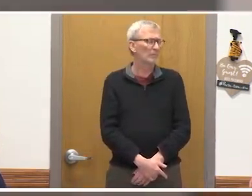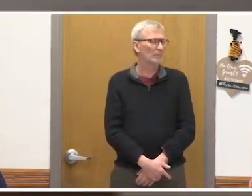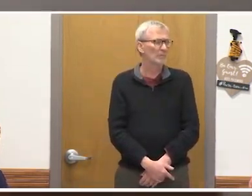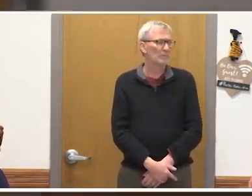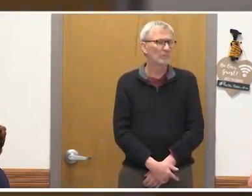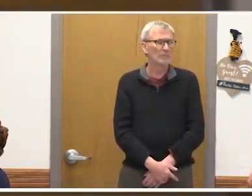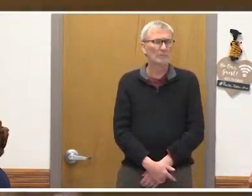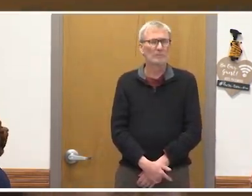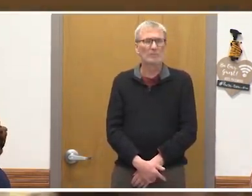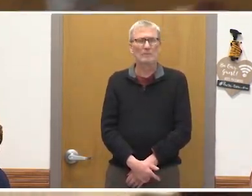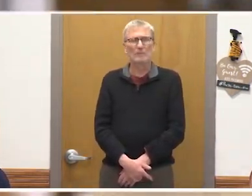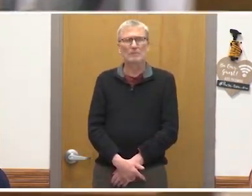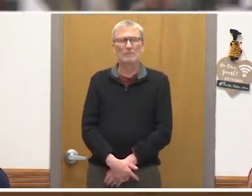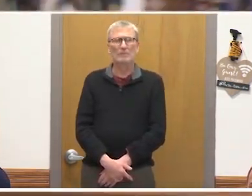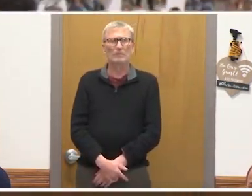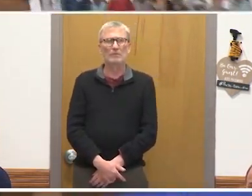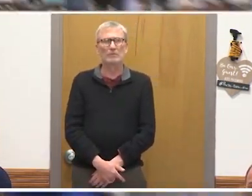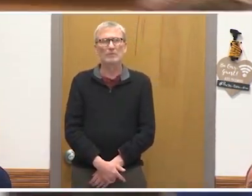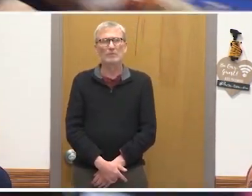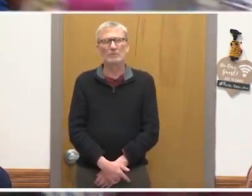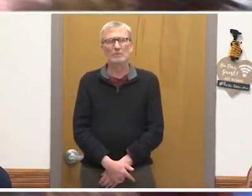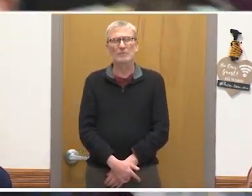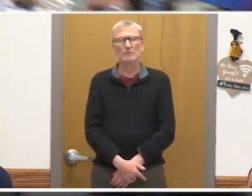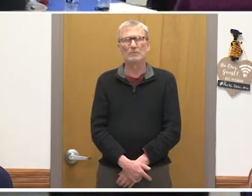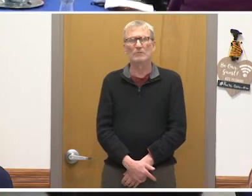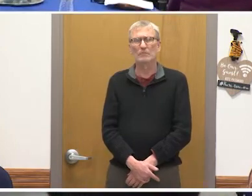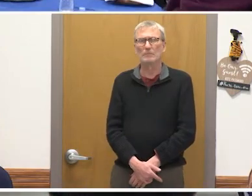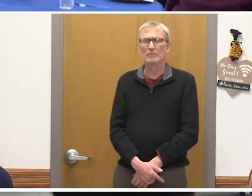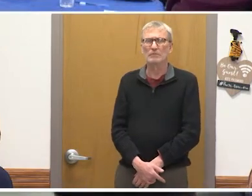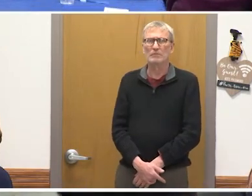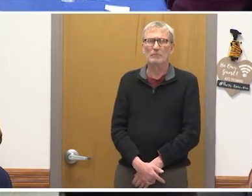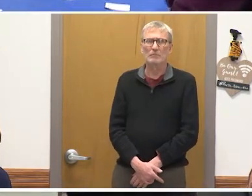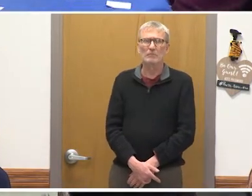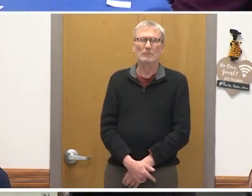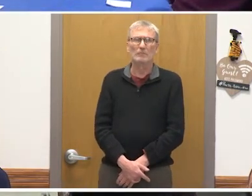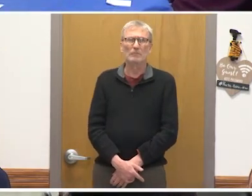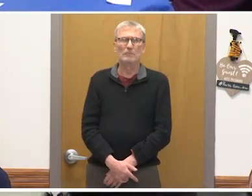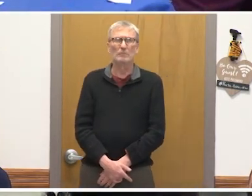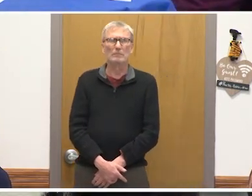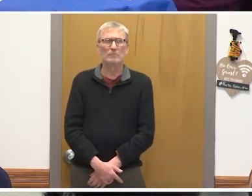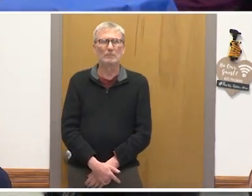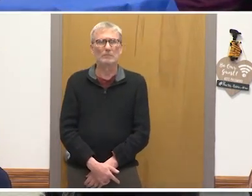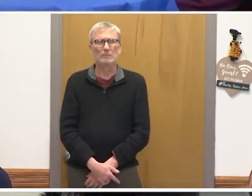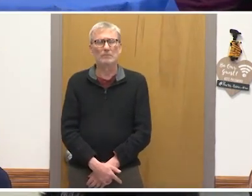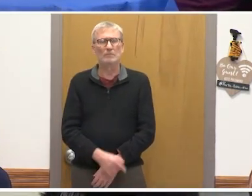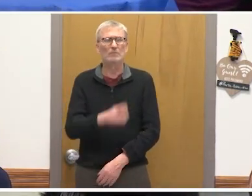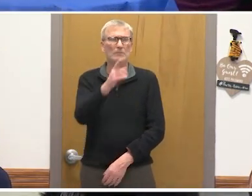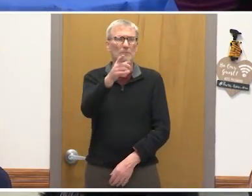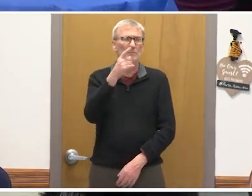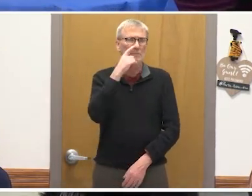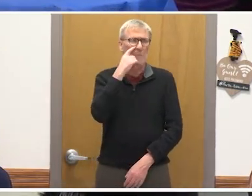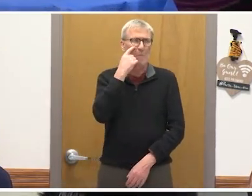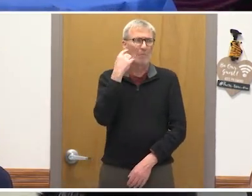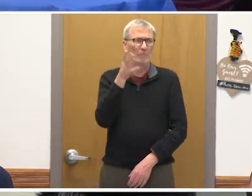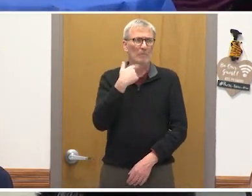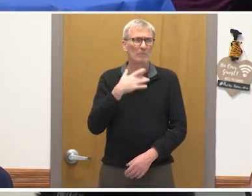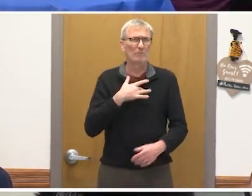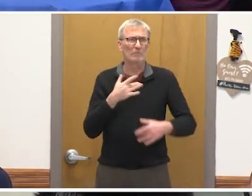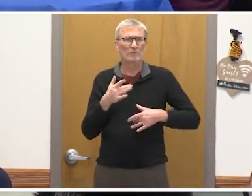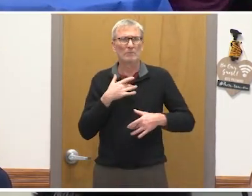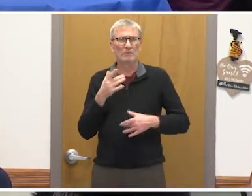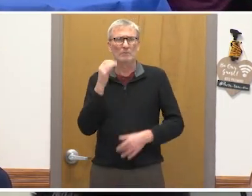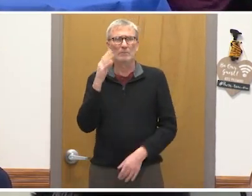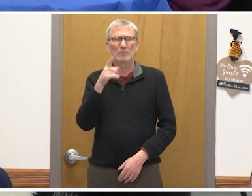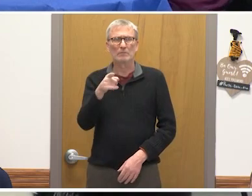So you had a question? Oh, I'm loud enough. I got a question. How's everyone doing this evening? I got a question that I'm just kind of concerned. If